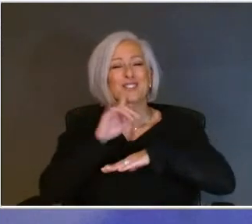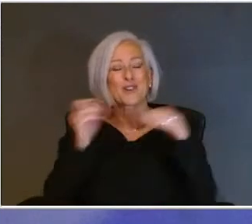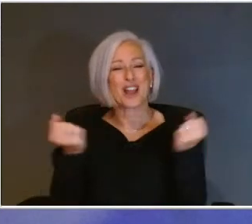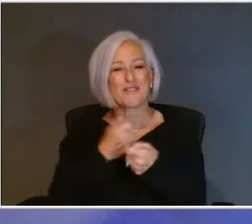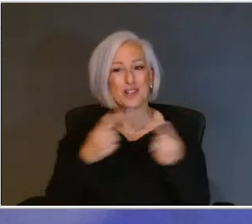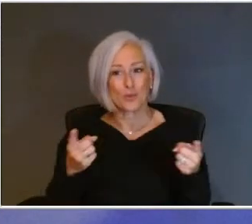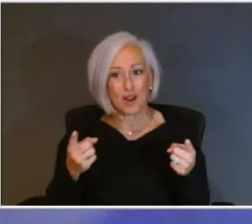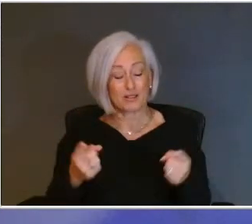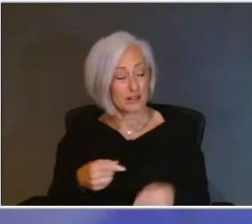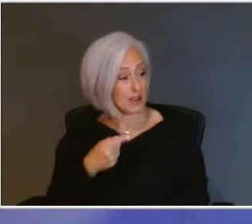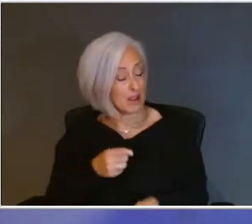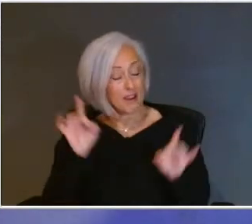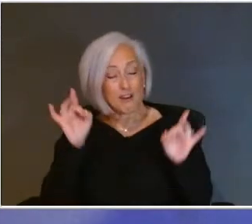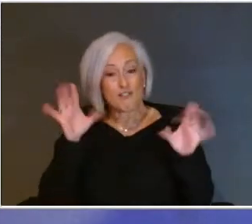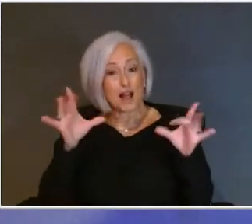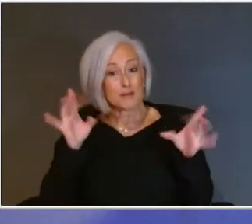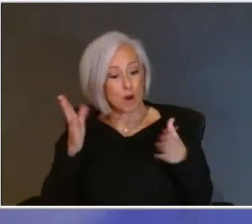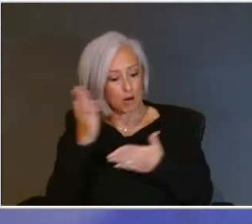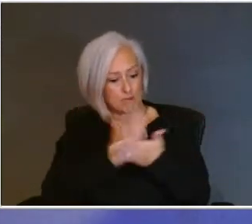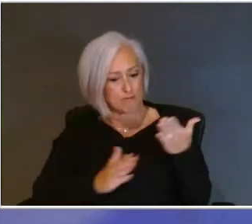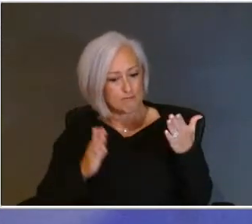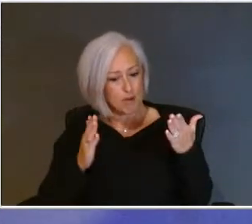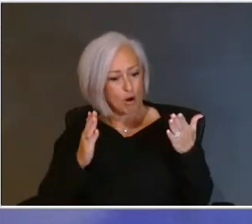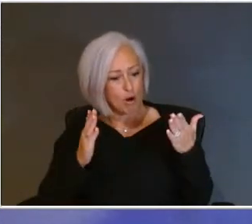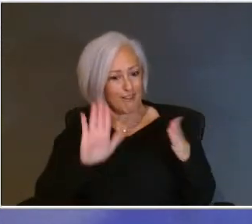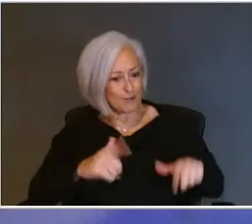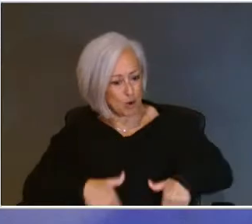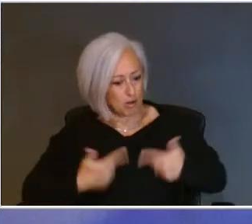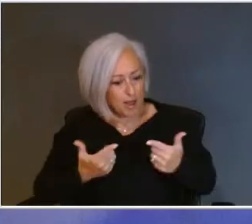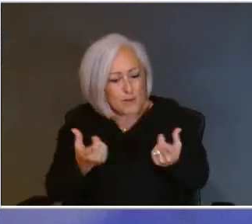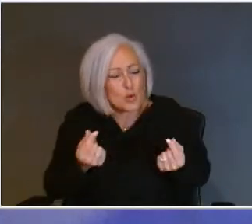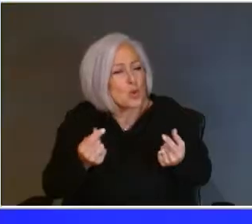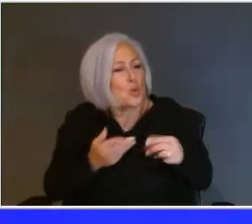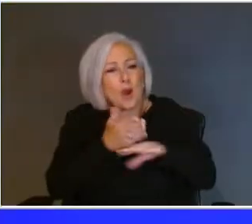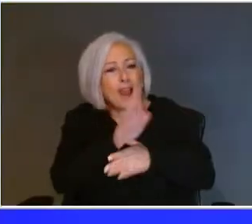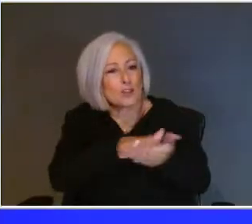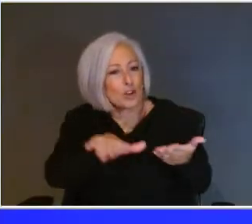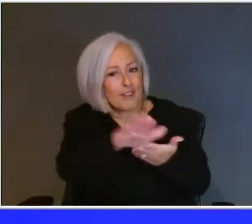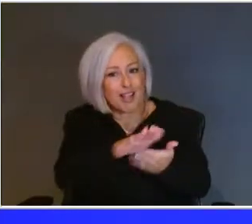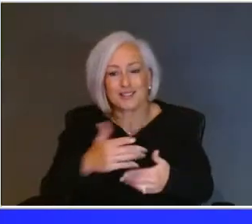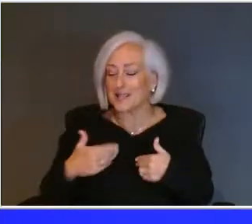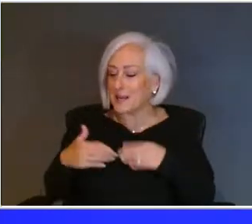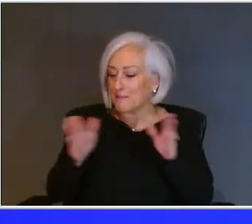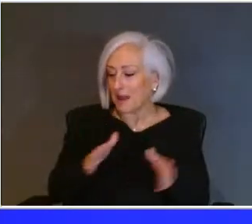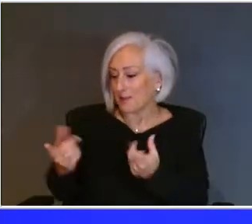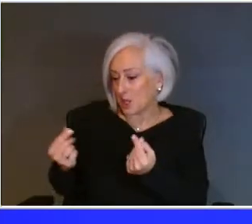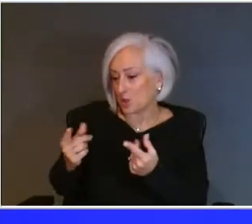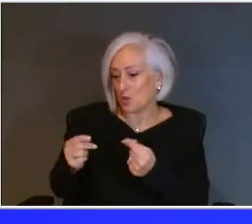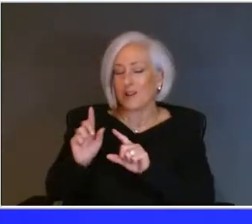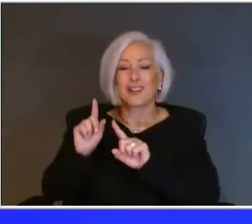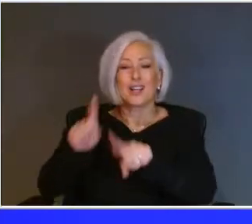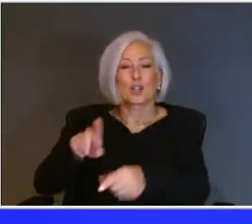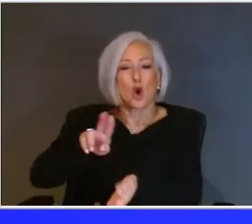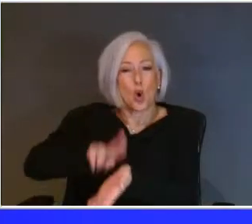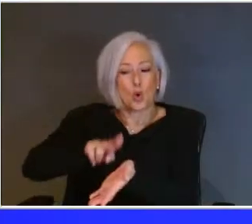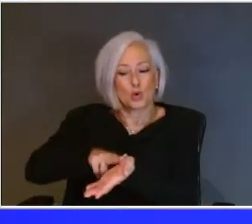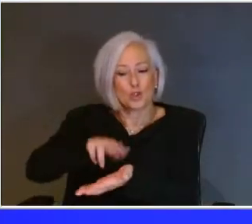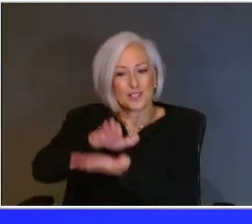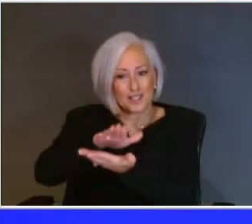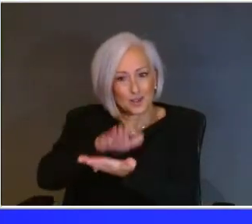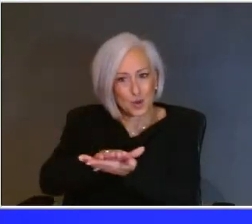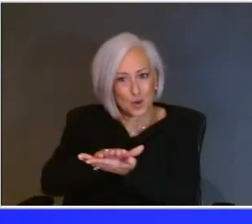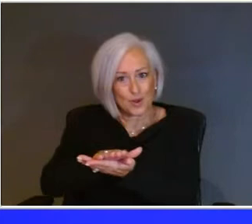big part of your life. What are you going to do after college? Talk to me about that. I plan to go to nursing school. I want to be a nurse. I've always